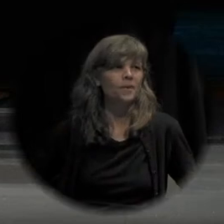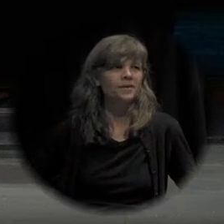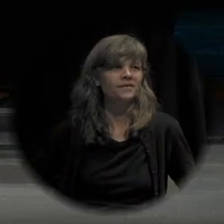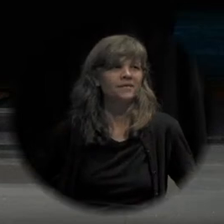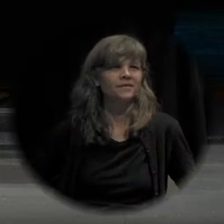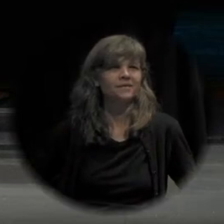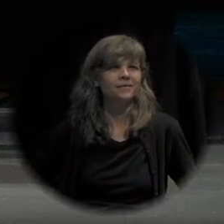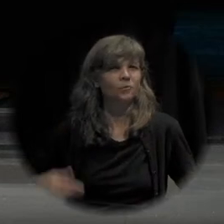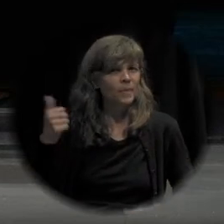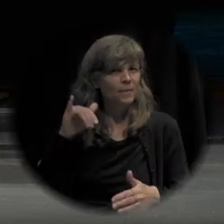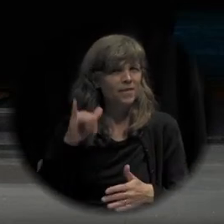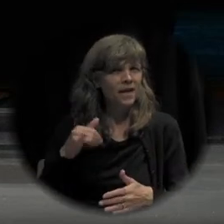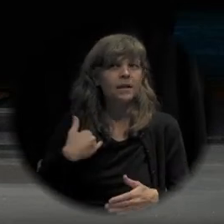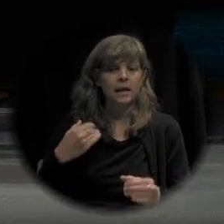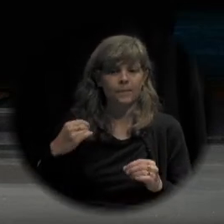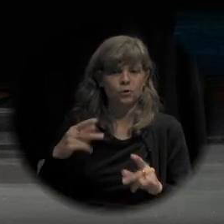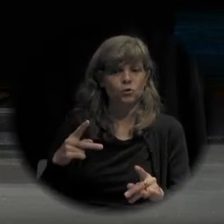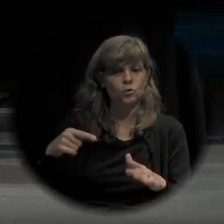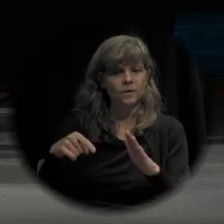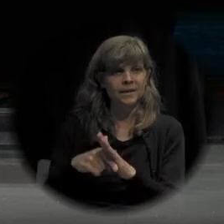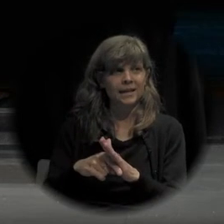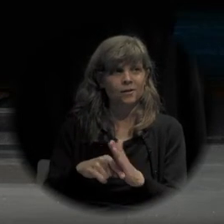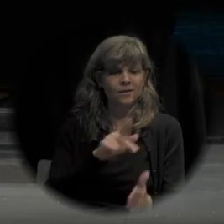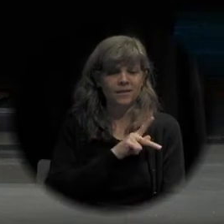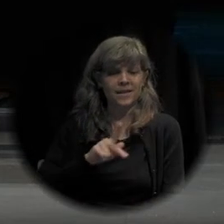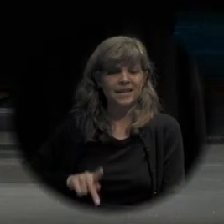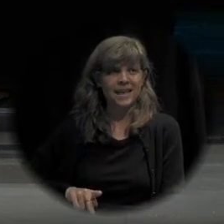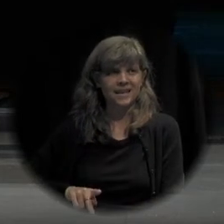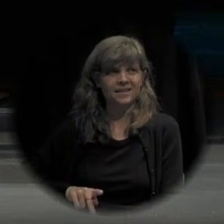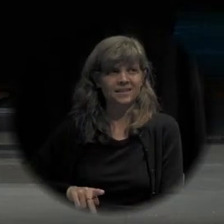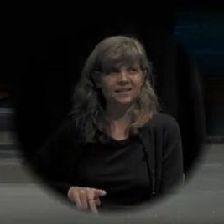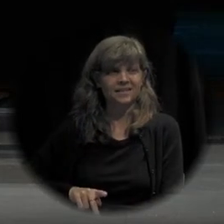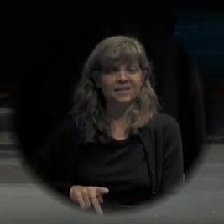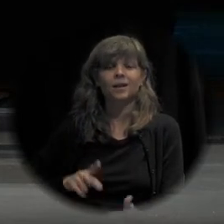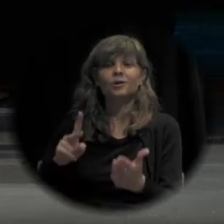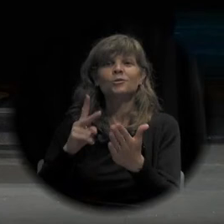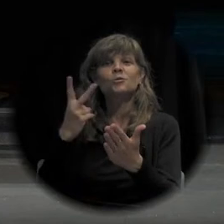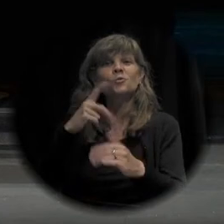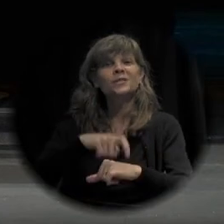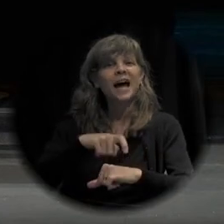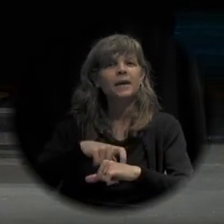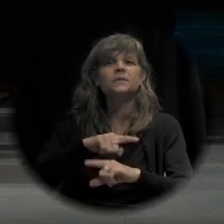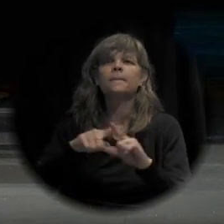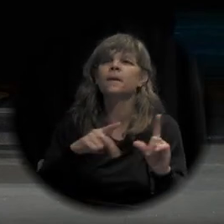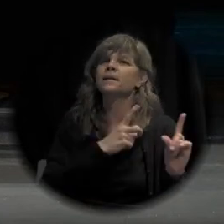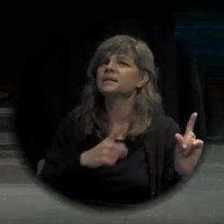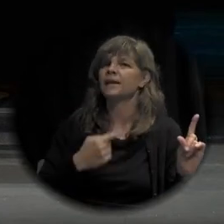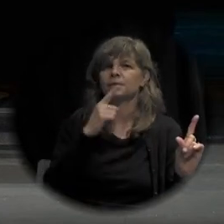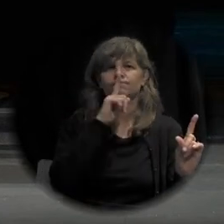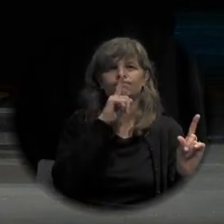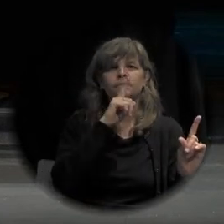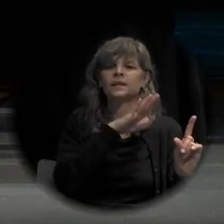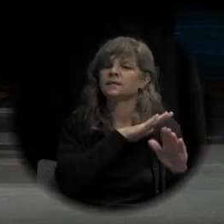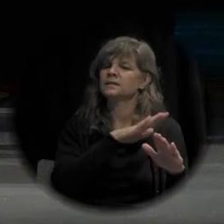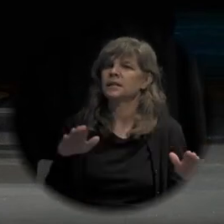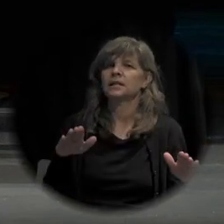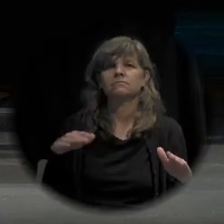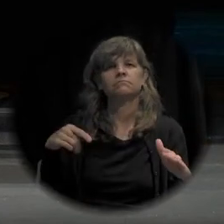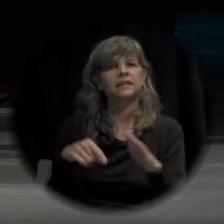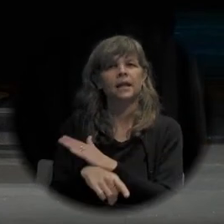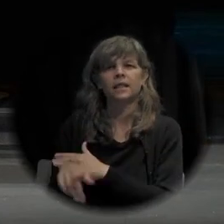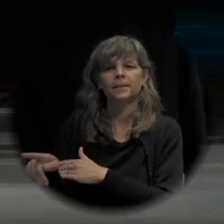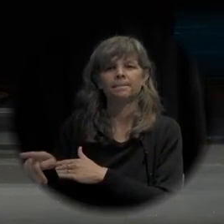hem. But I want you to see the words that the men use. What do they say? The men of David said to David, to